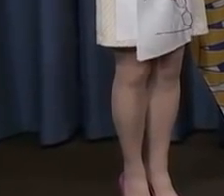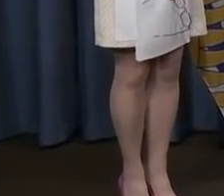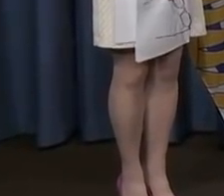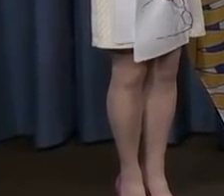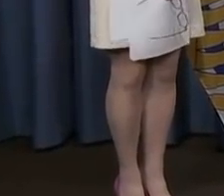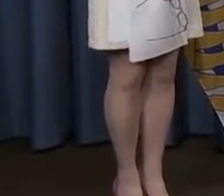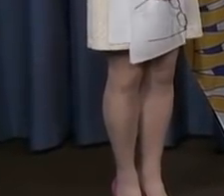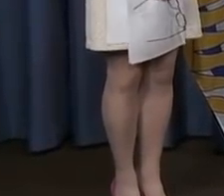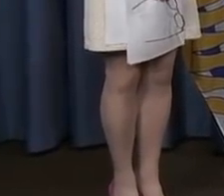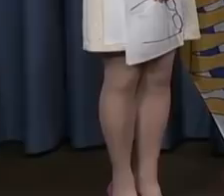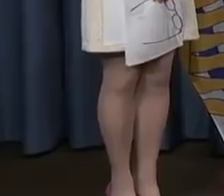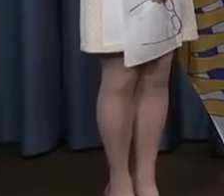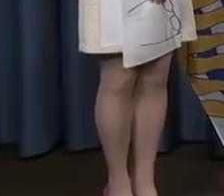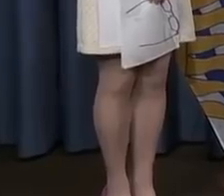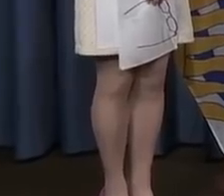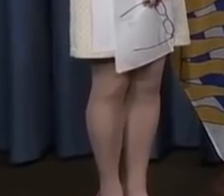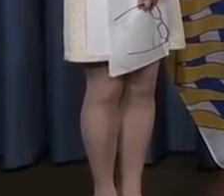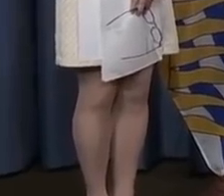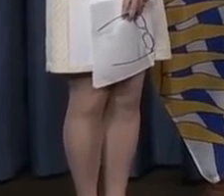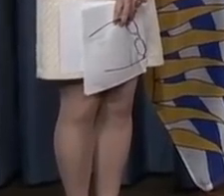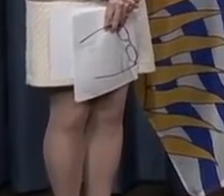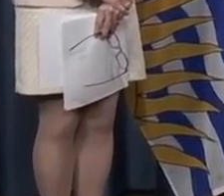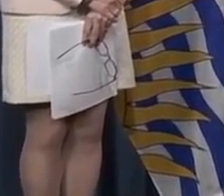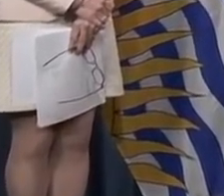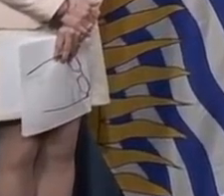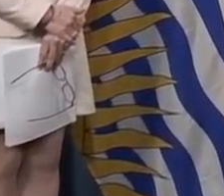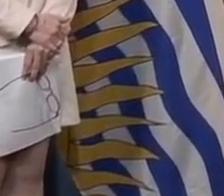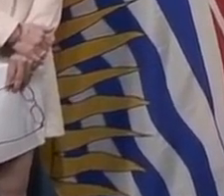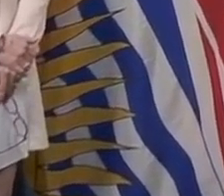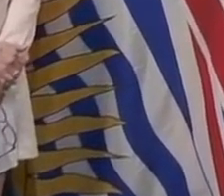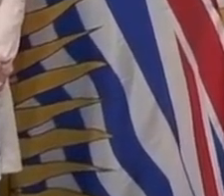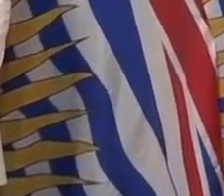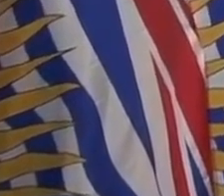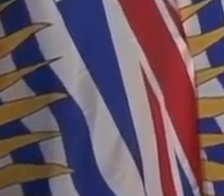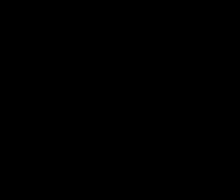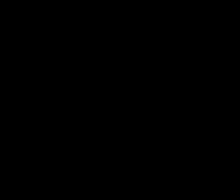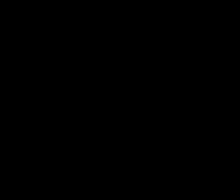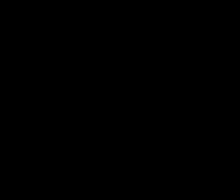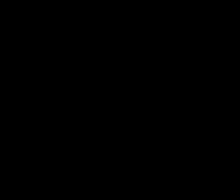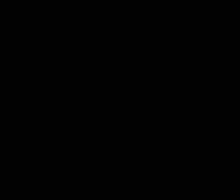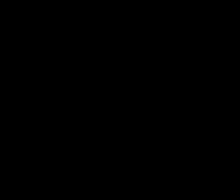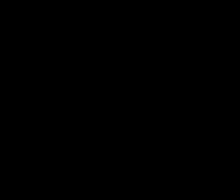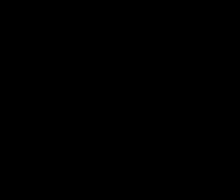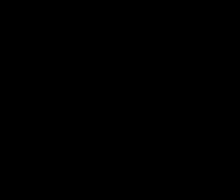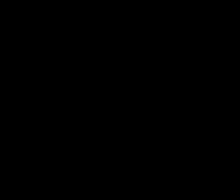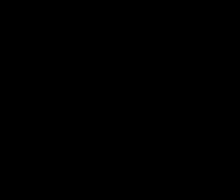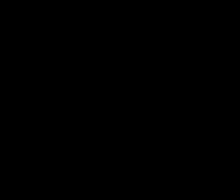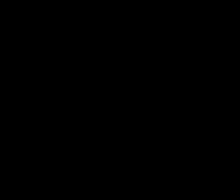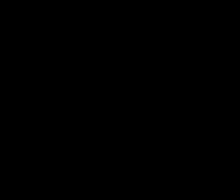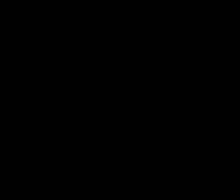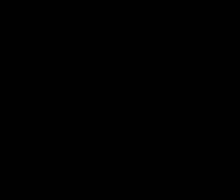COVID-19 briefing for today, for Tuesday, June the 23rd. Dr.